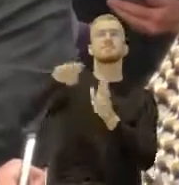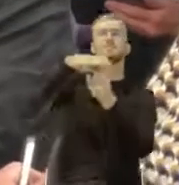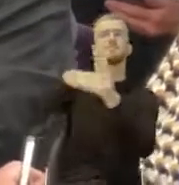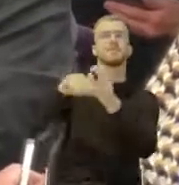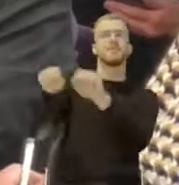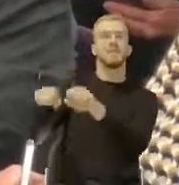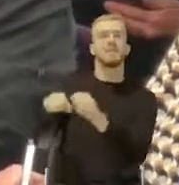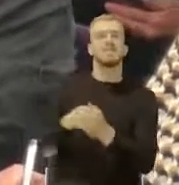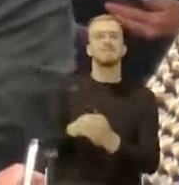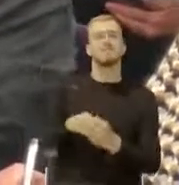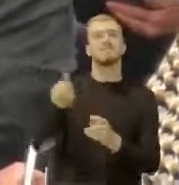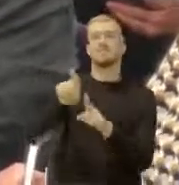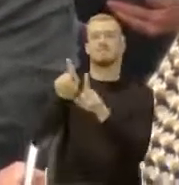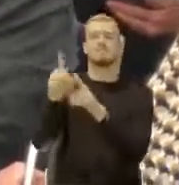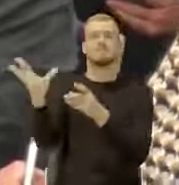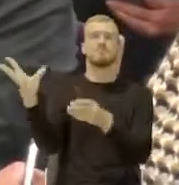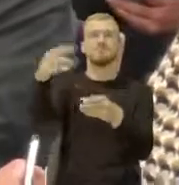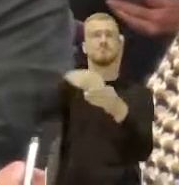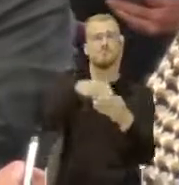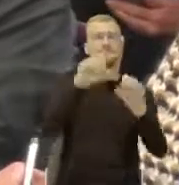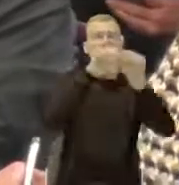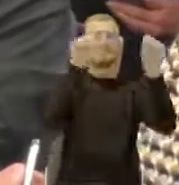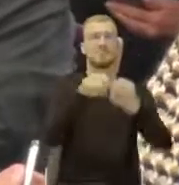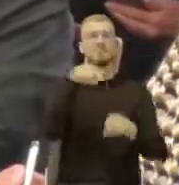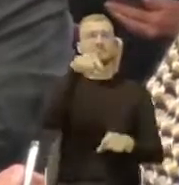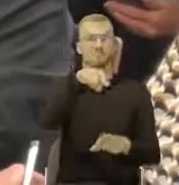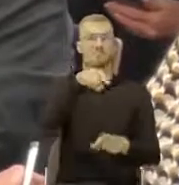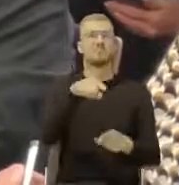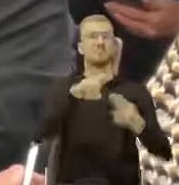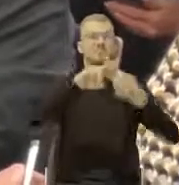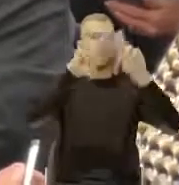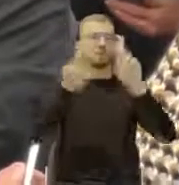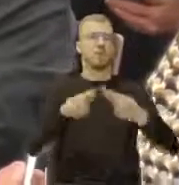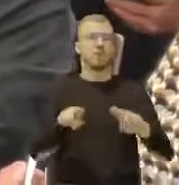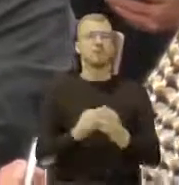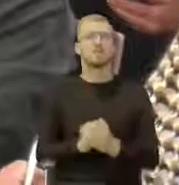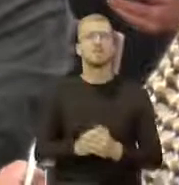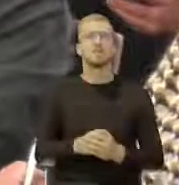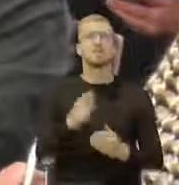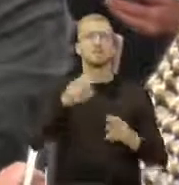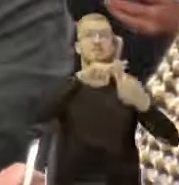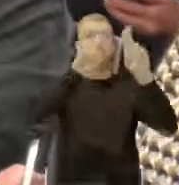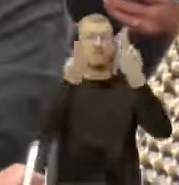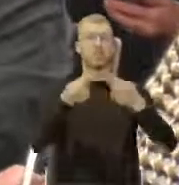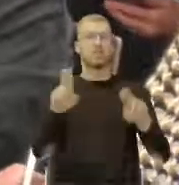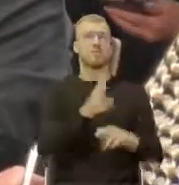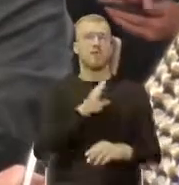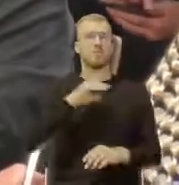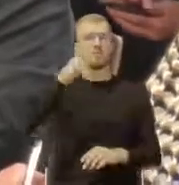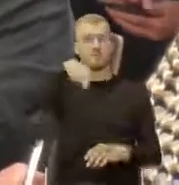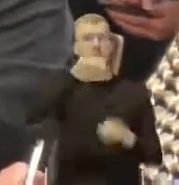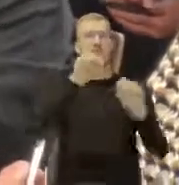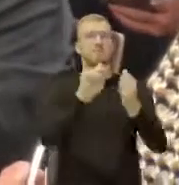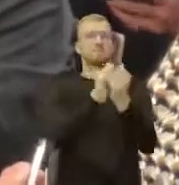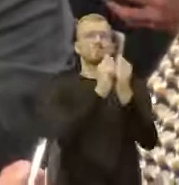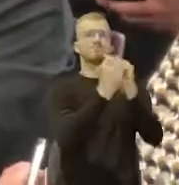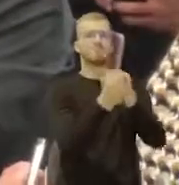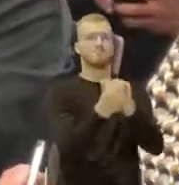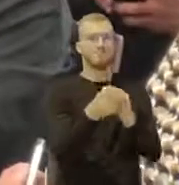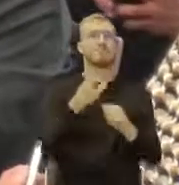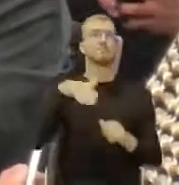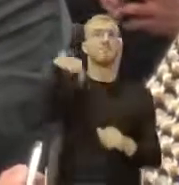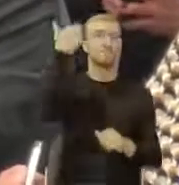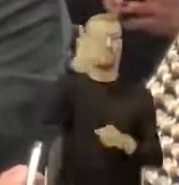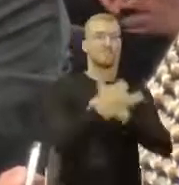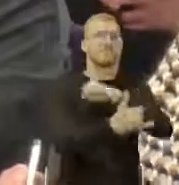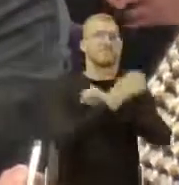of our cities, our territories, and of course, our communities to achieve the future which we all dream of.